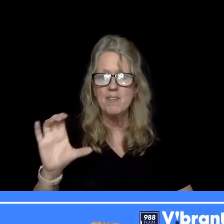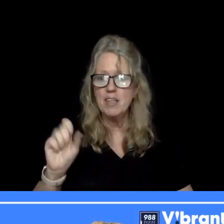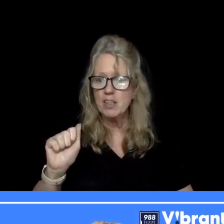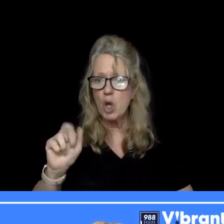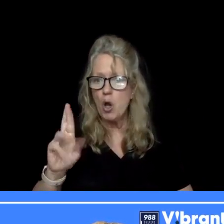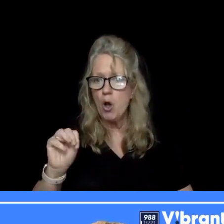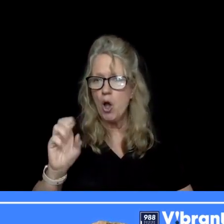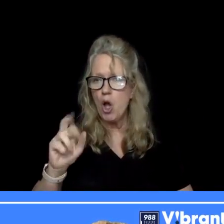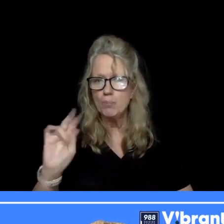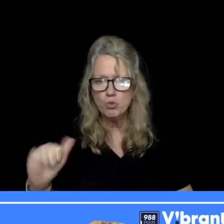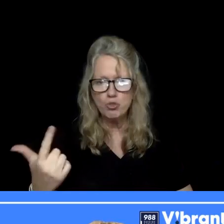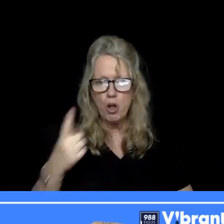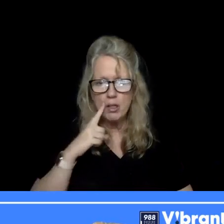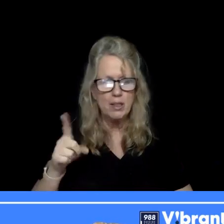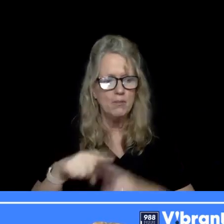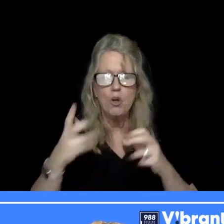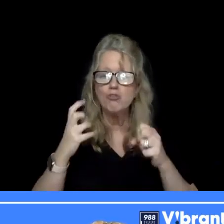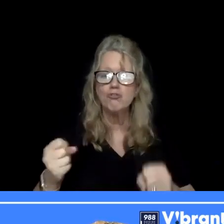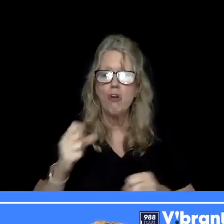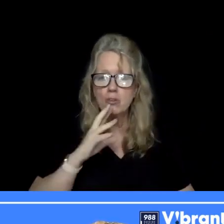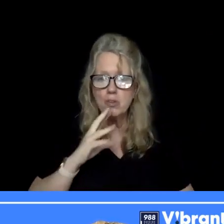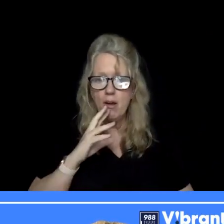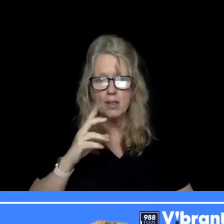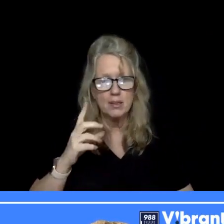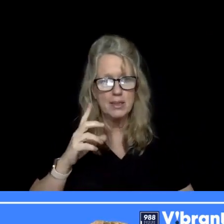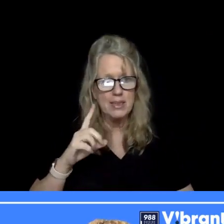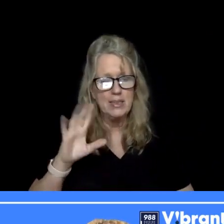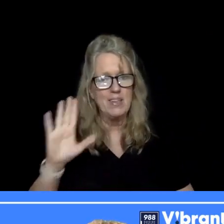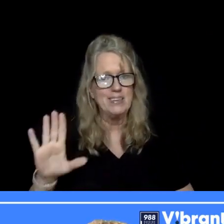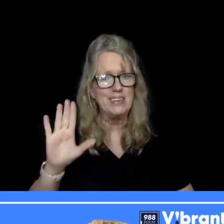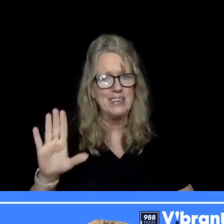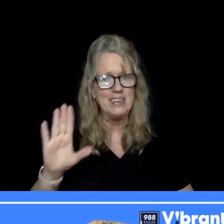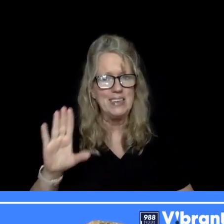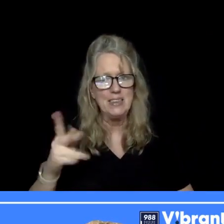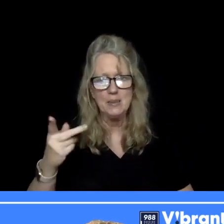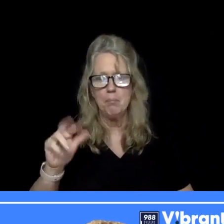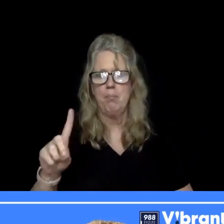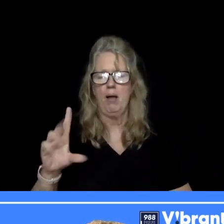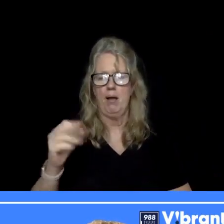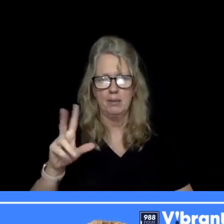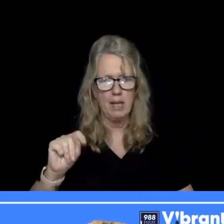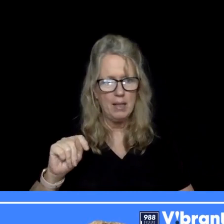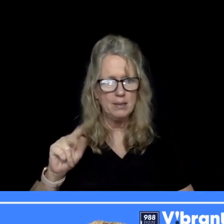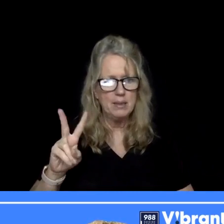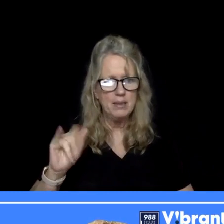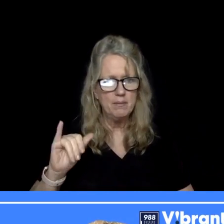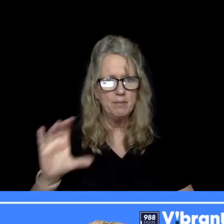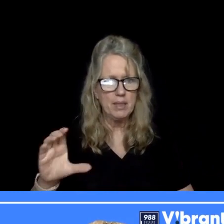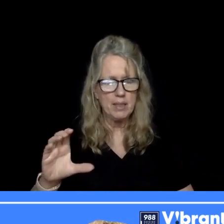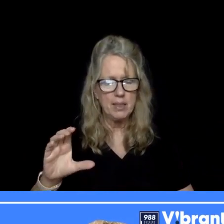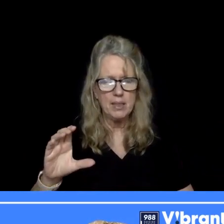here for our Strong Talk, which is his podcast. And Vic, of course,